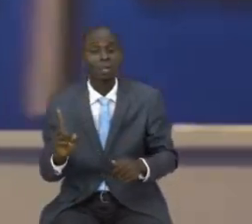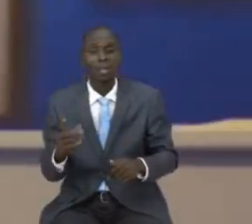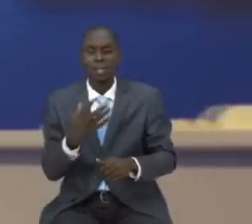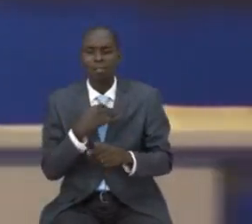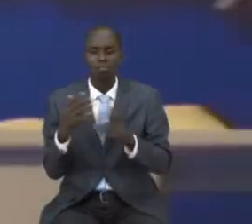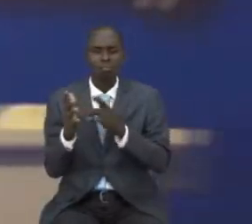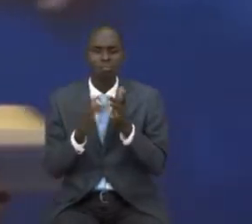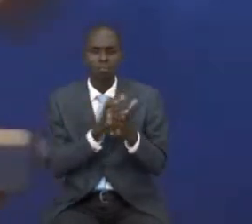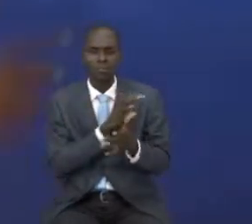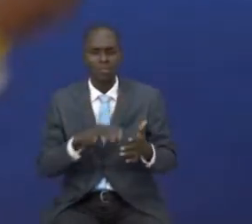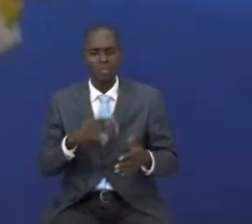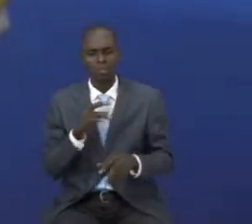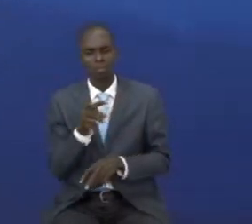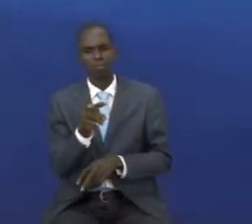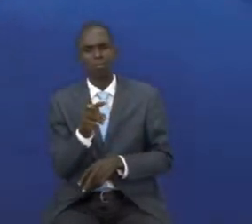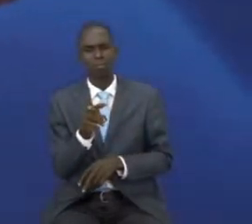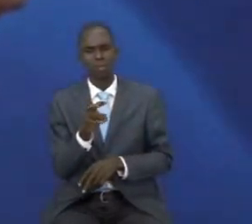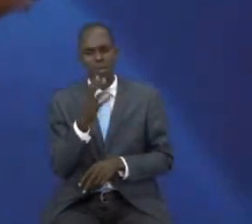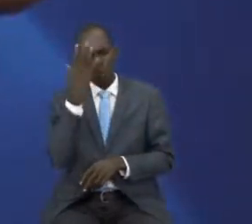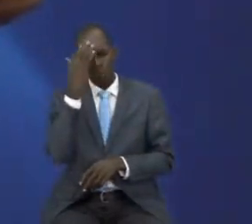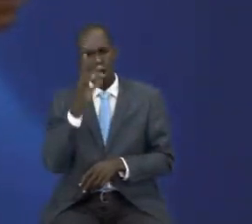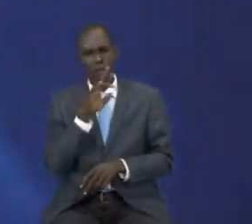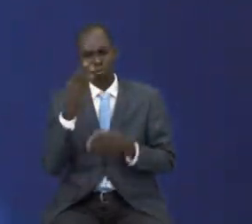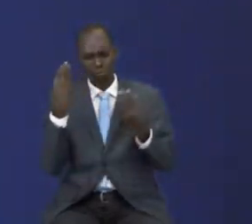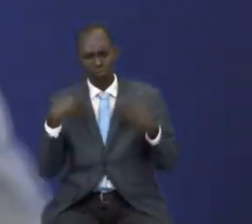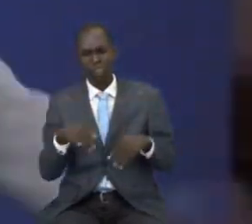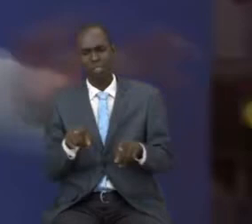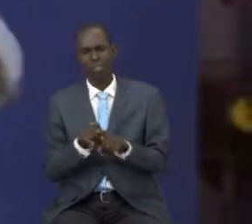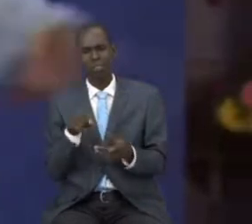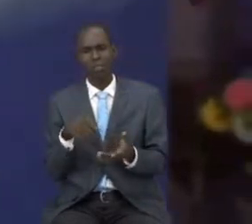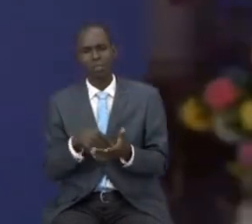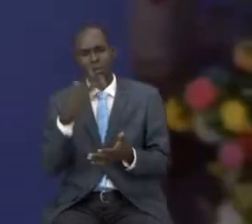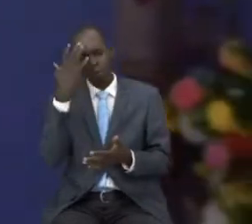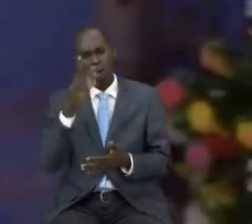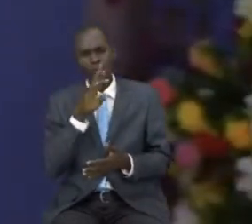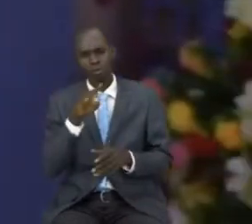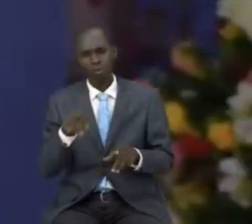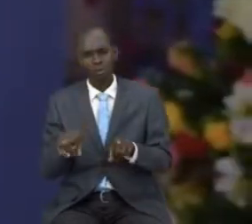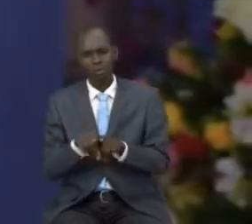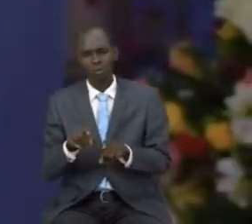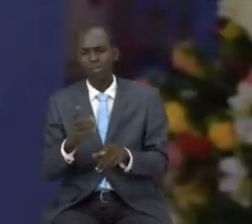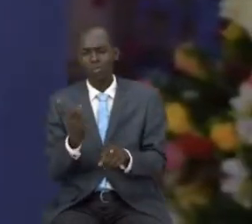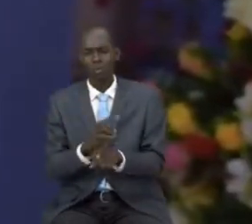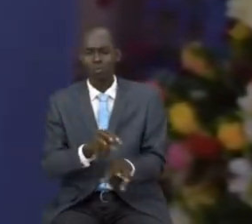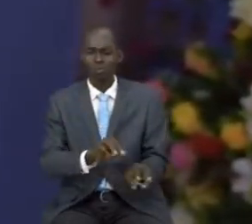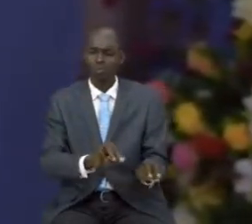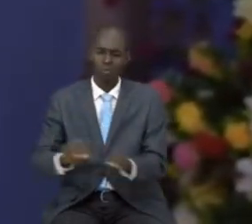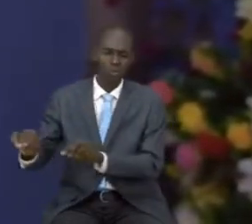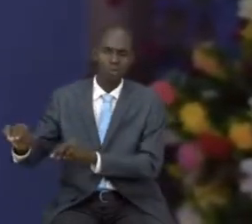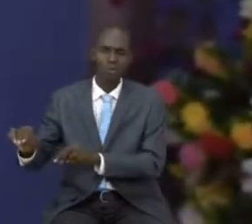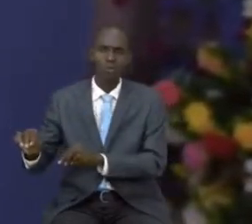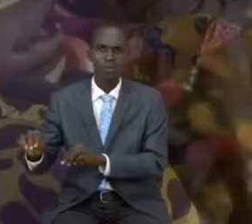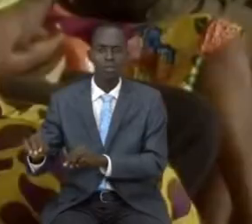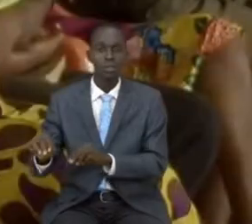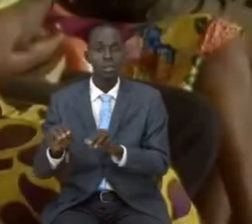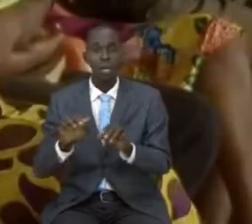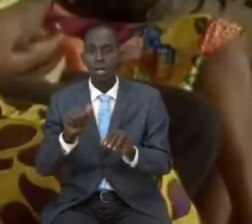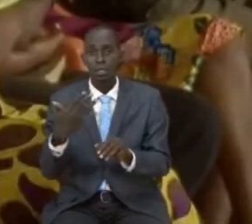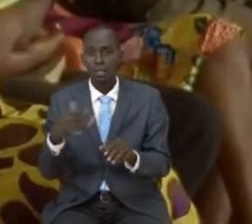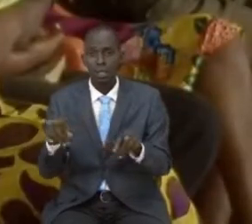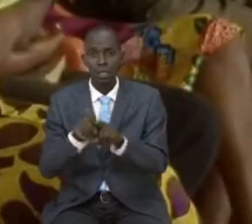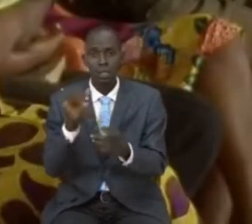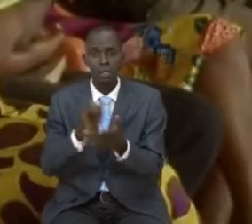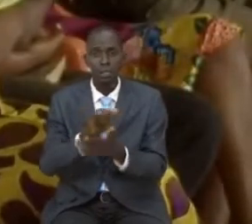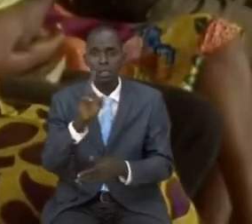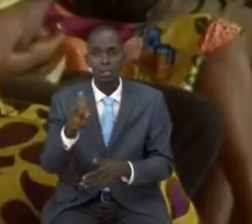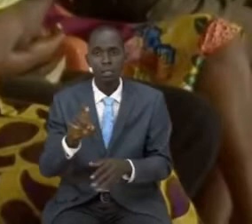Jesus said, how are you like this? Why are you like this? Person, did anything happen like that?